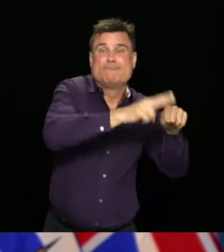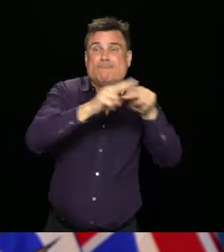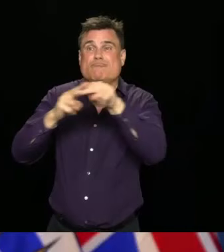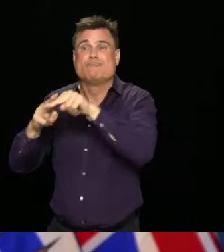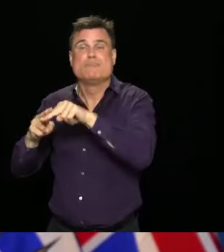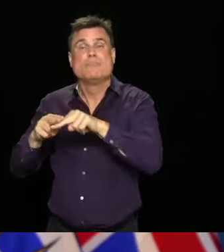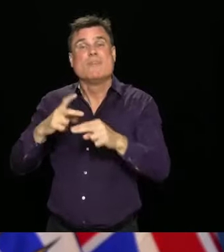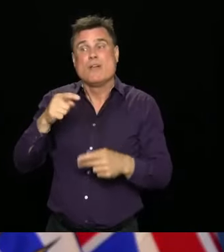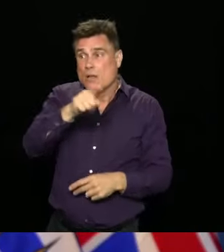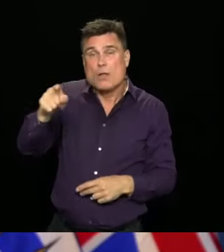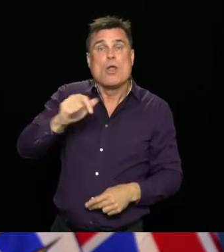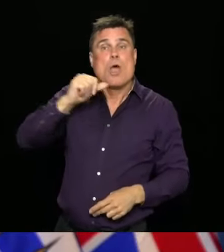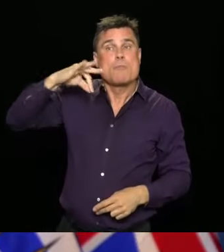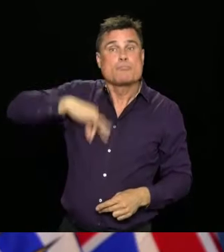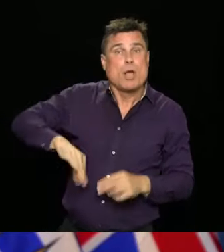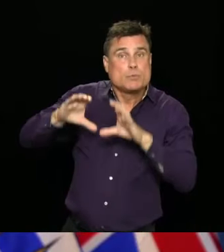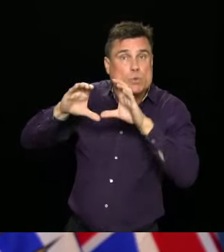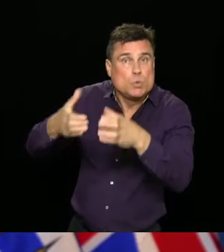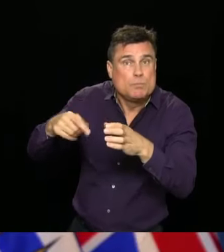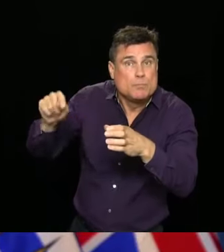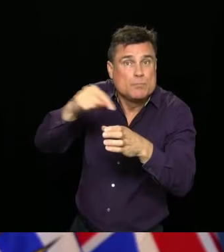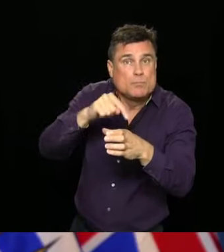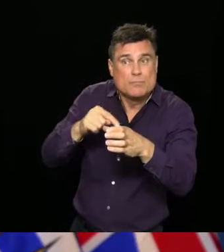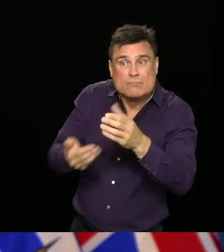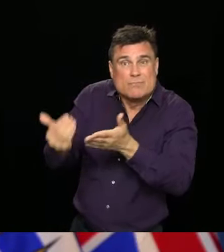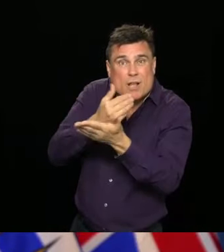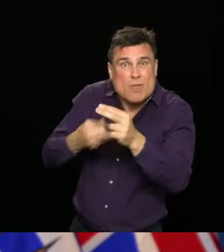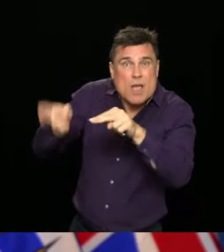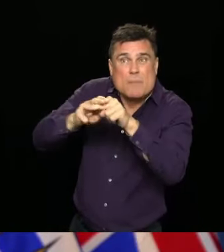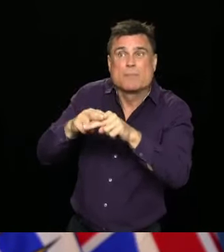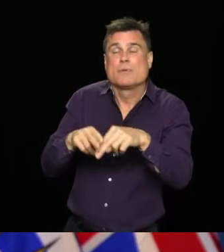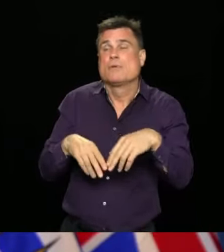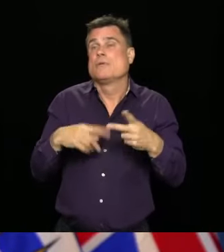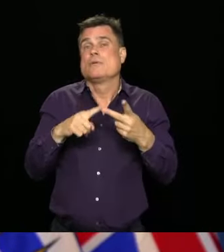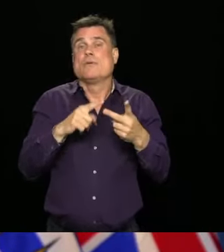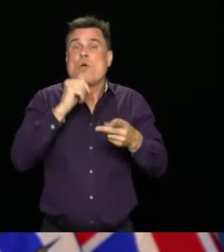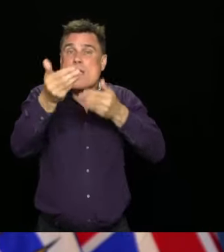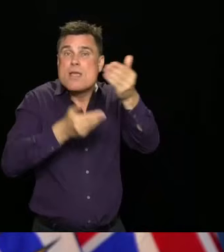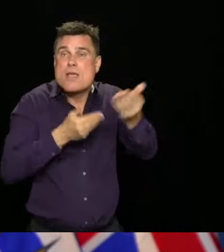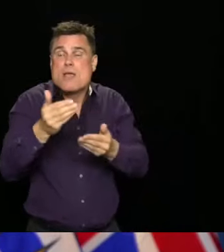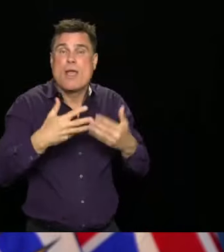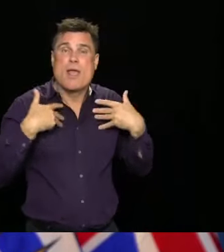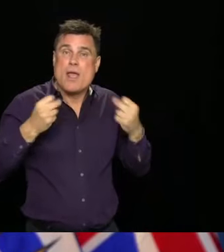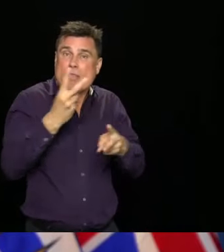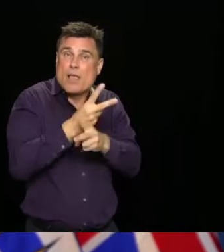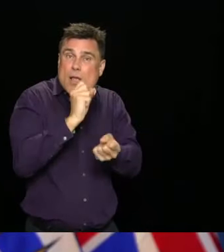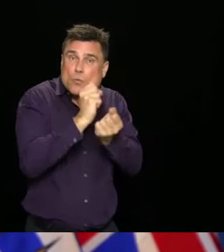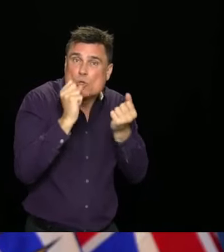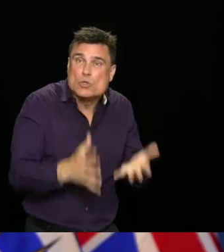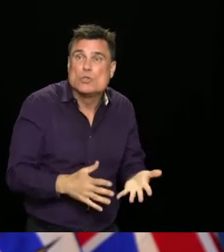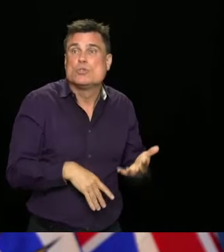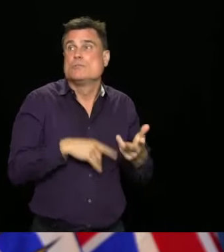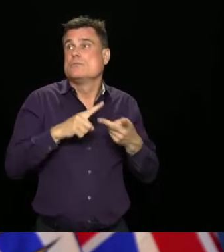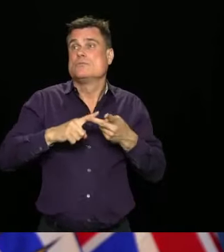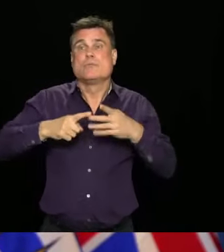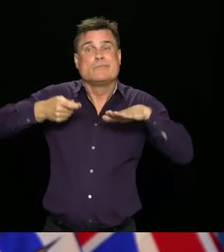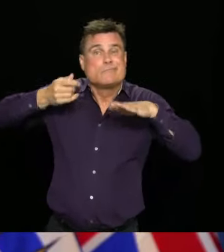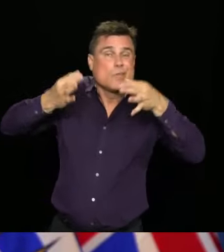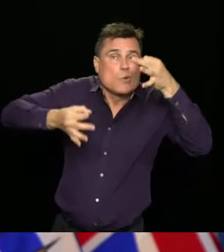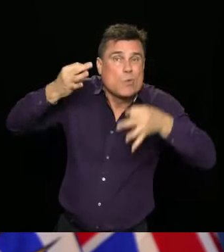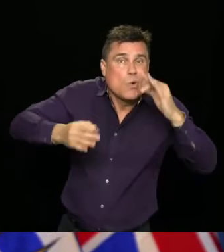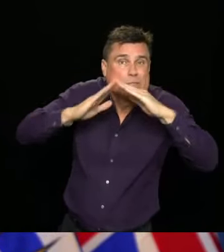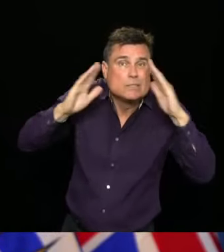include not-for-profits, many not-for-profits in this, as well as employees in the healthcare system, in the justice